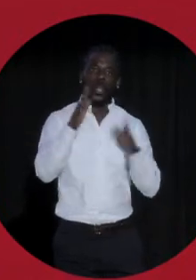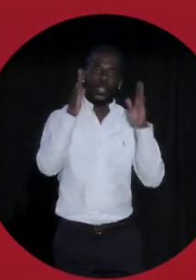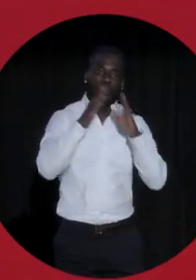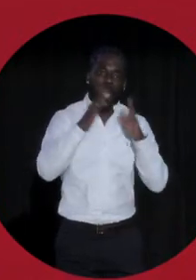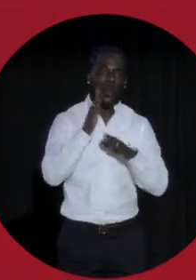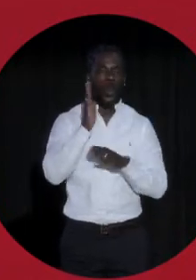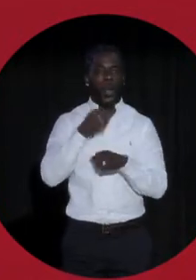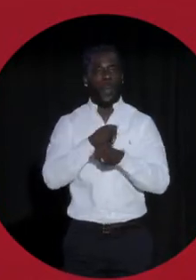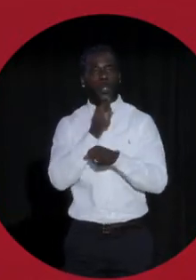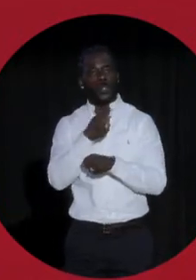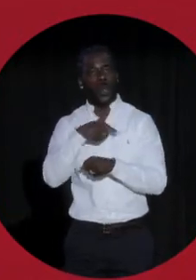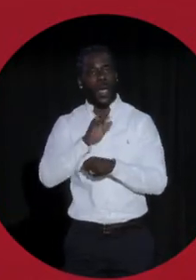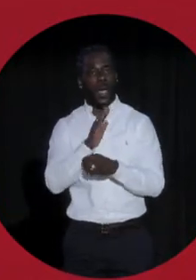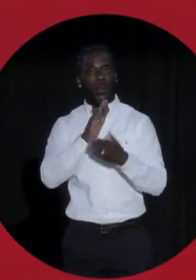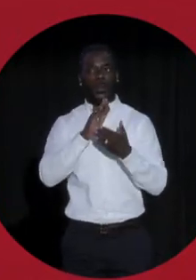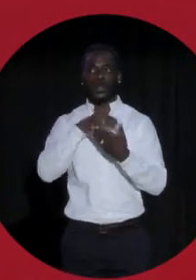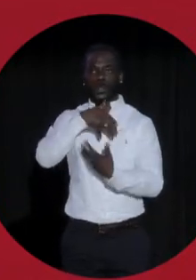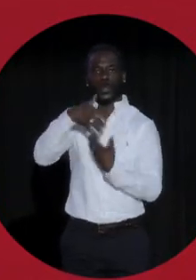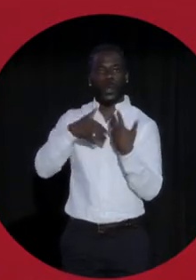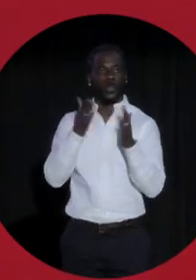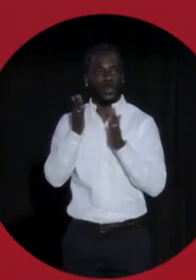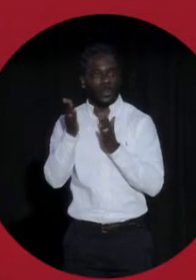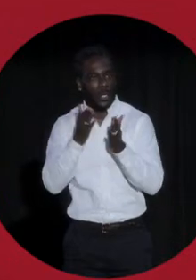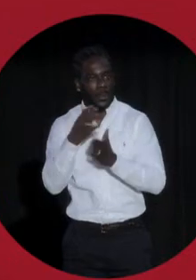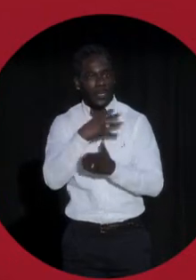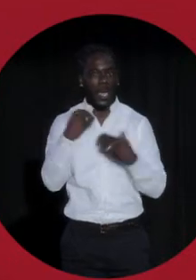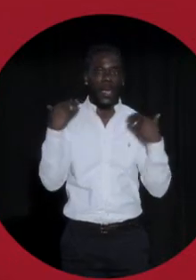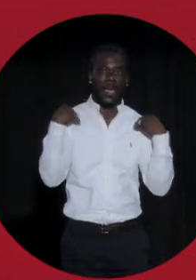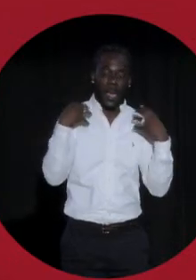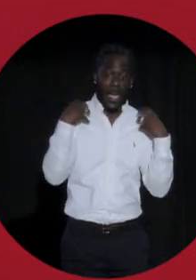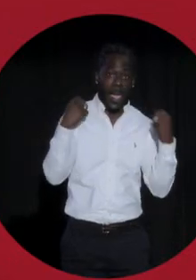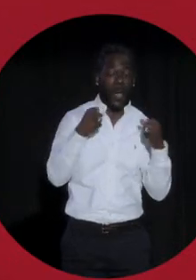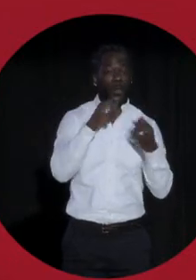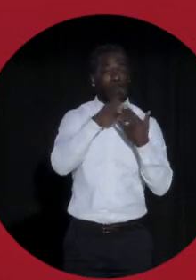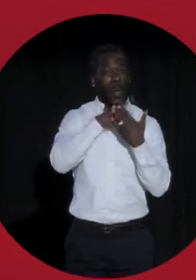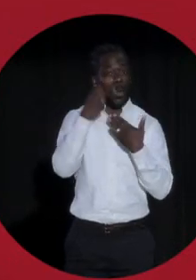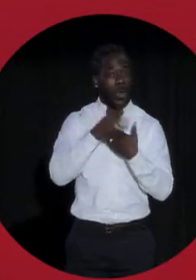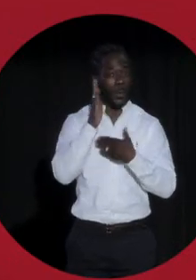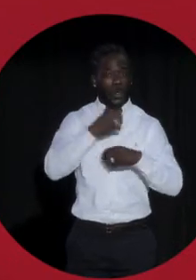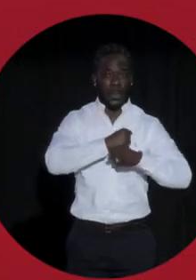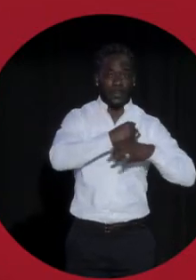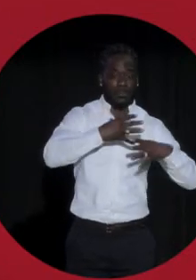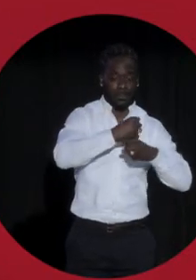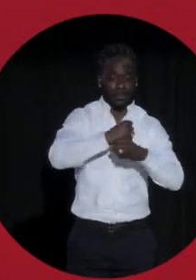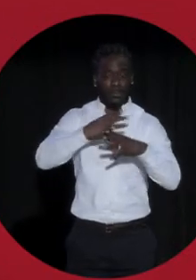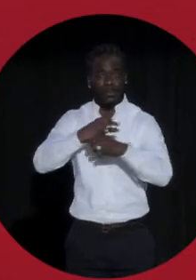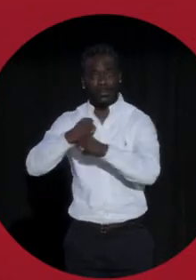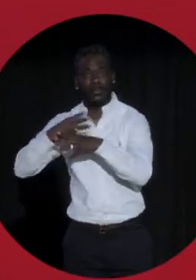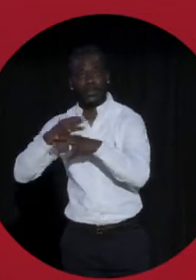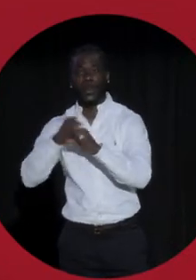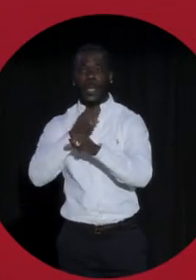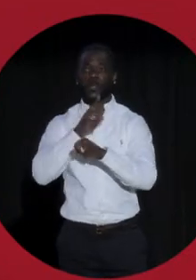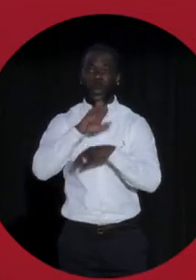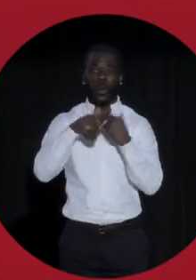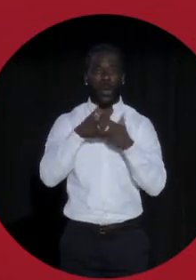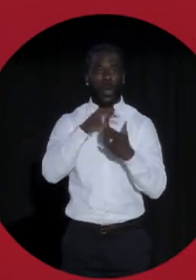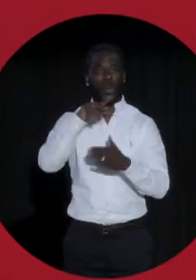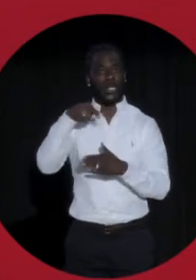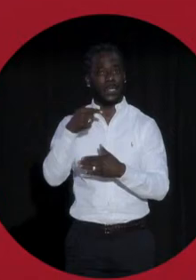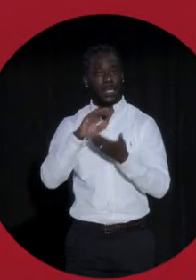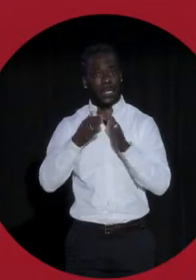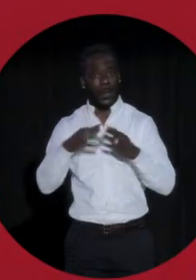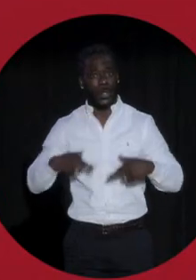us to ensure that our social services and health programs are expanded to ensure that all Prince Georgians